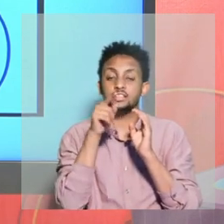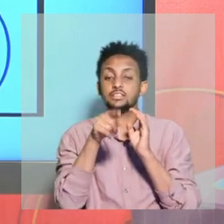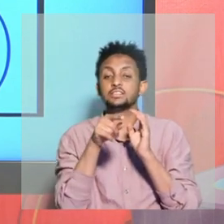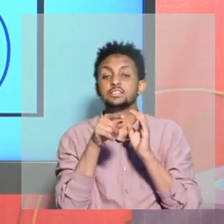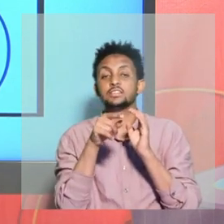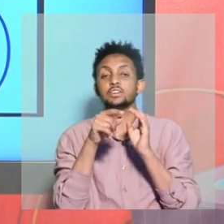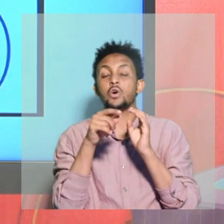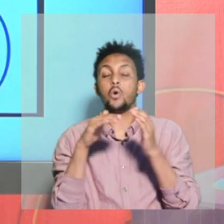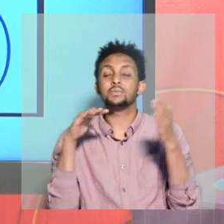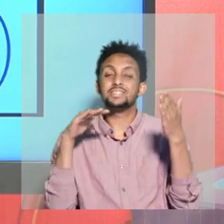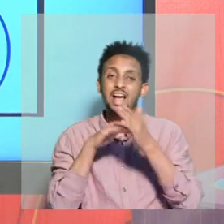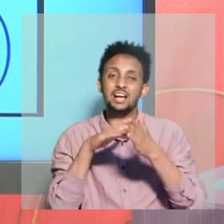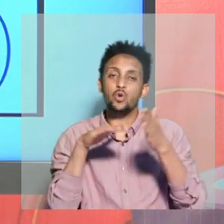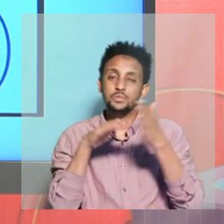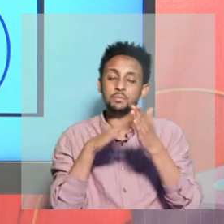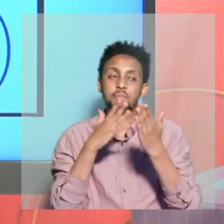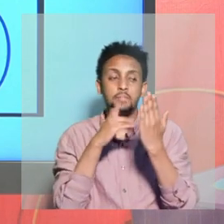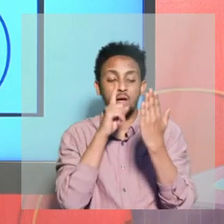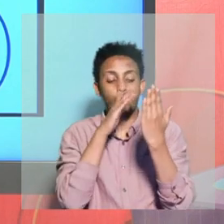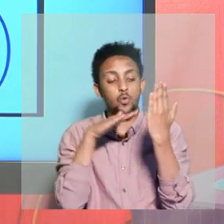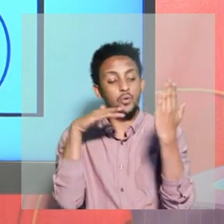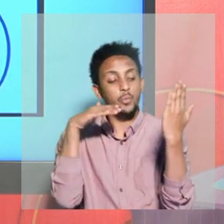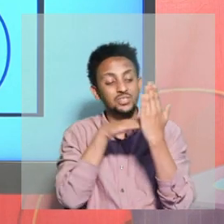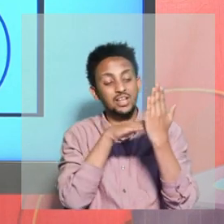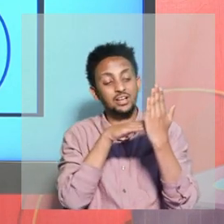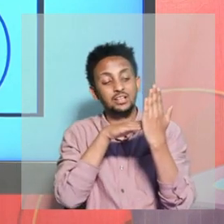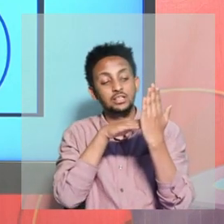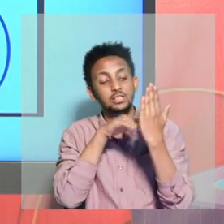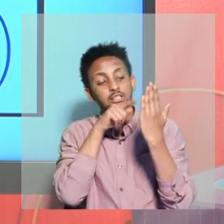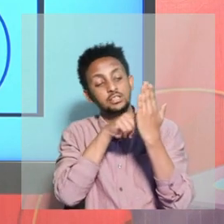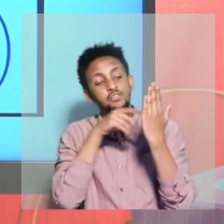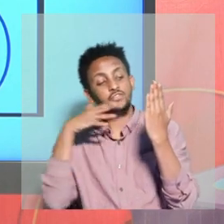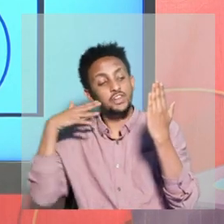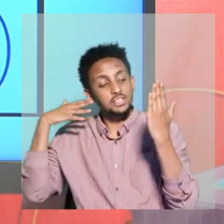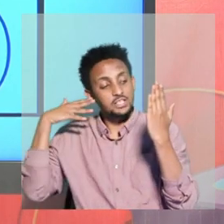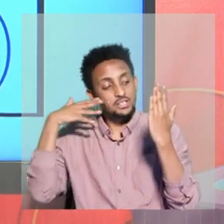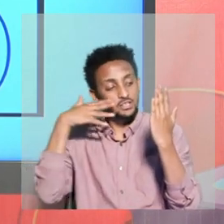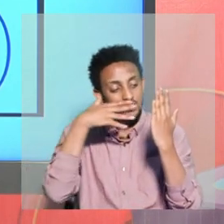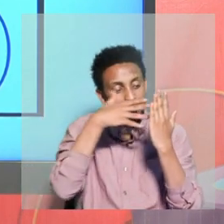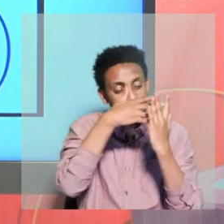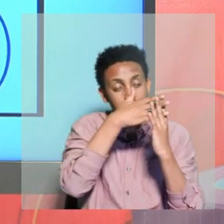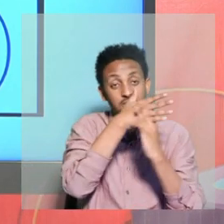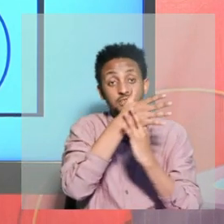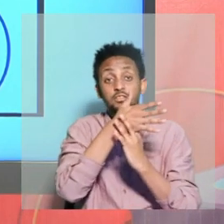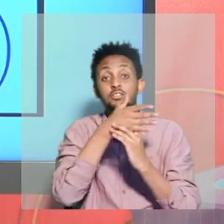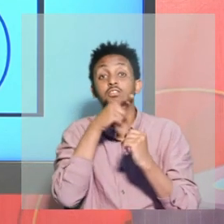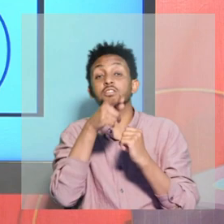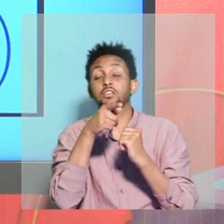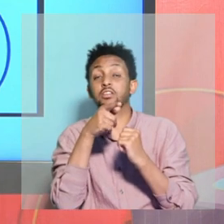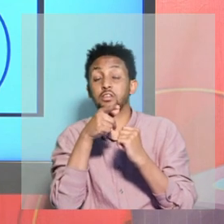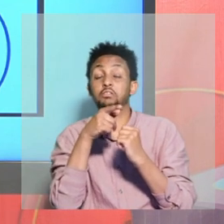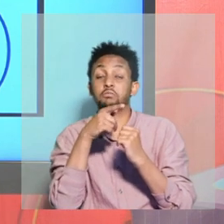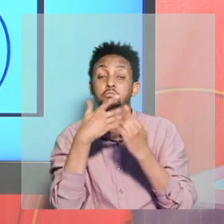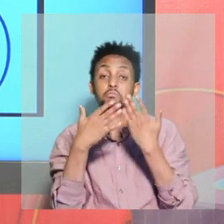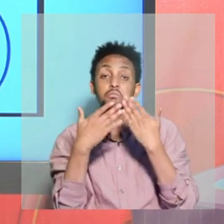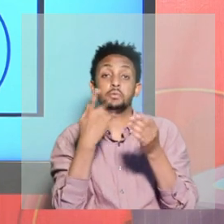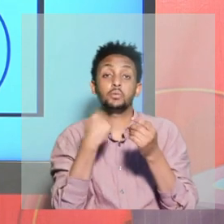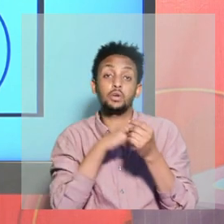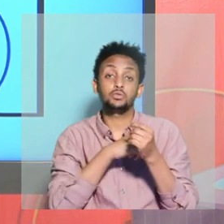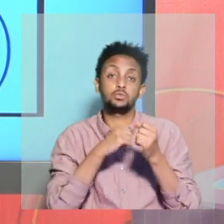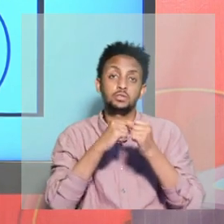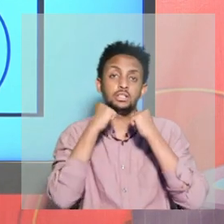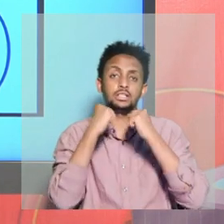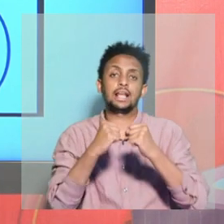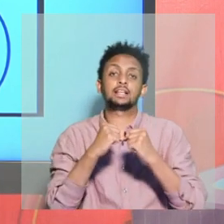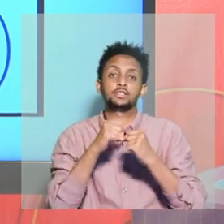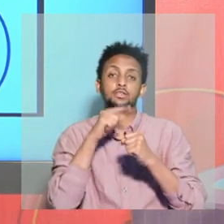it faces obstacle, or the bending of light as it faces obstacle around the edge. There is a tendency